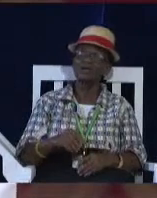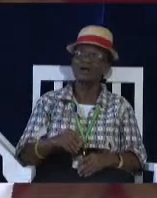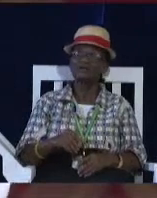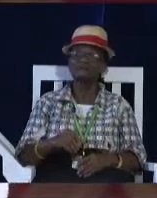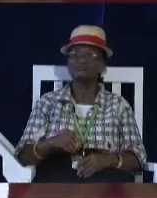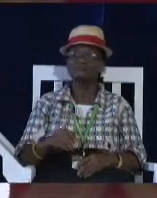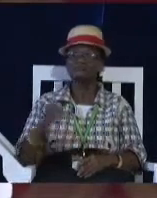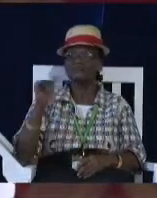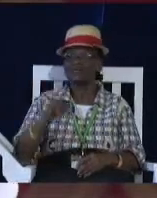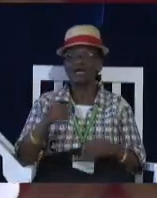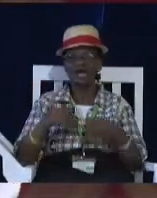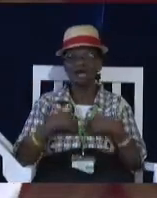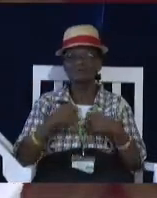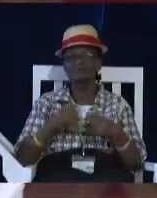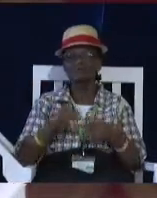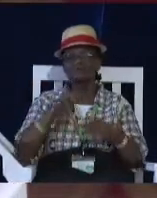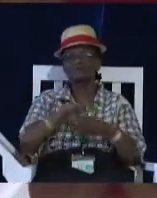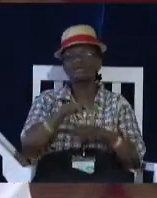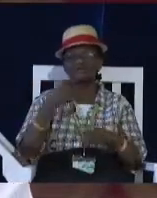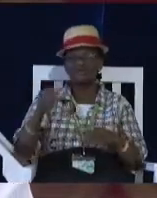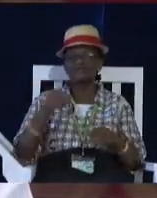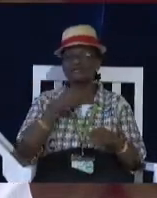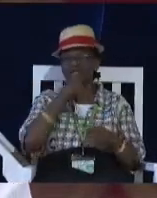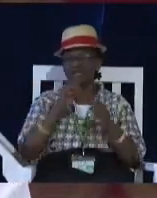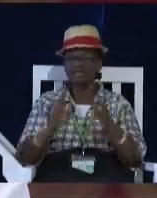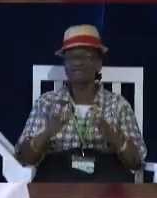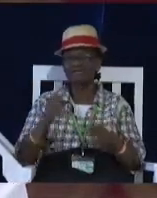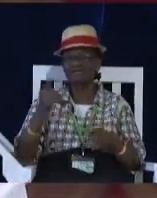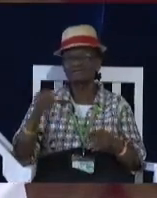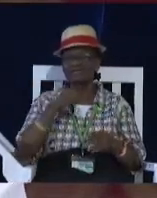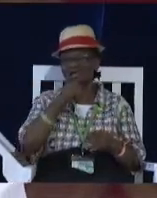You didn't have to send for the elders. The elders are here.